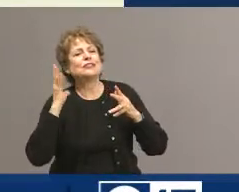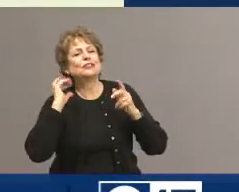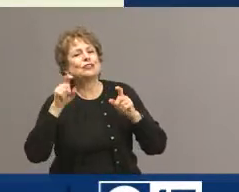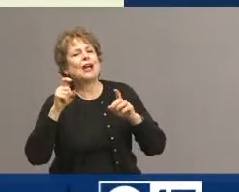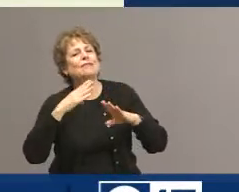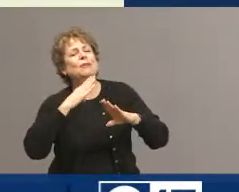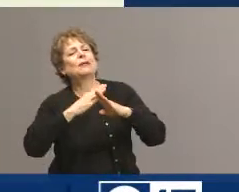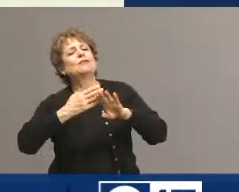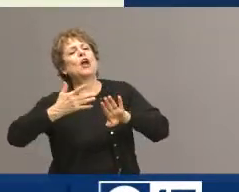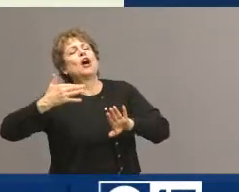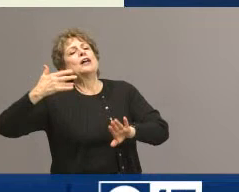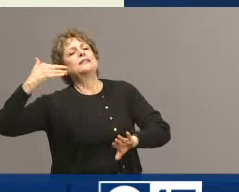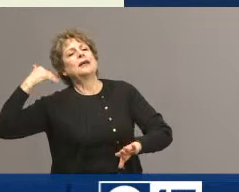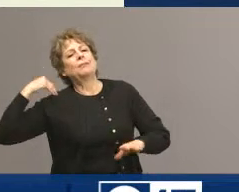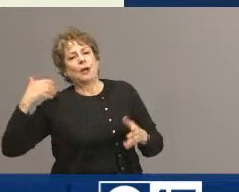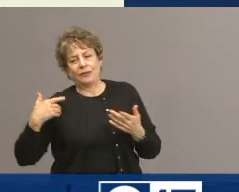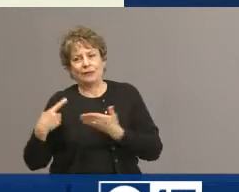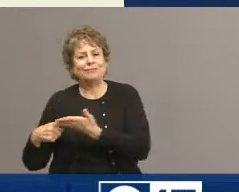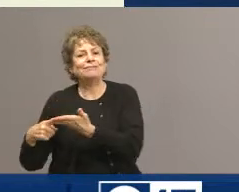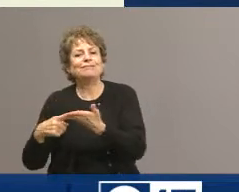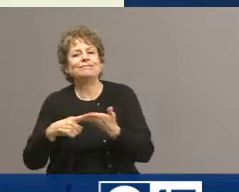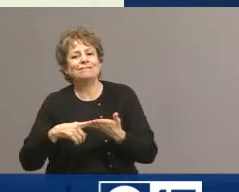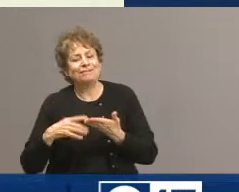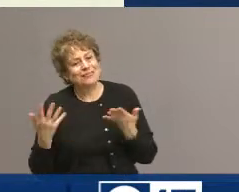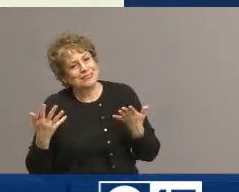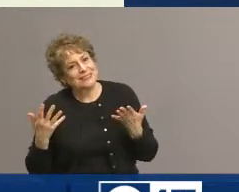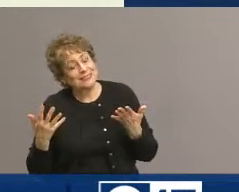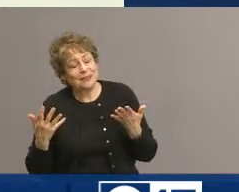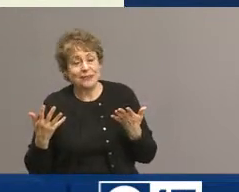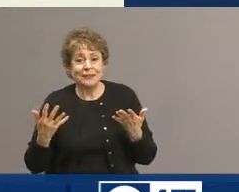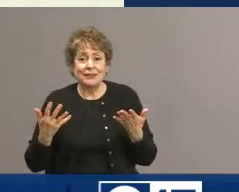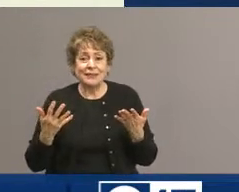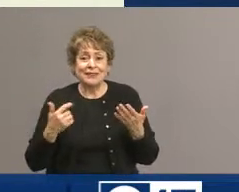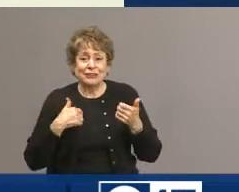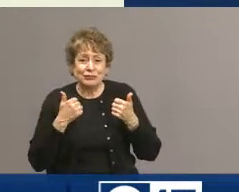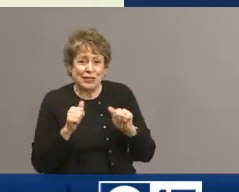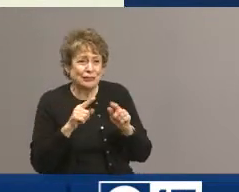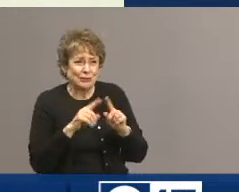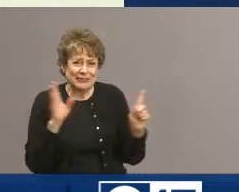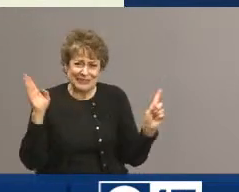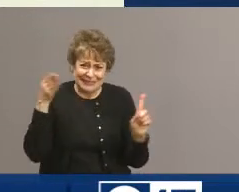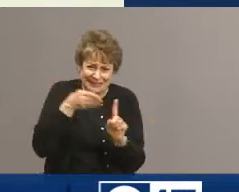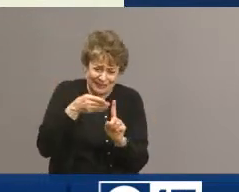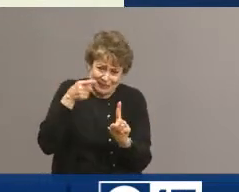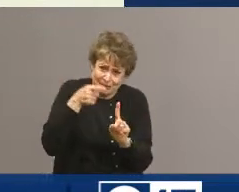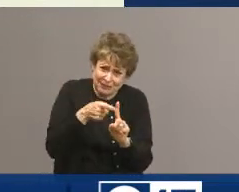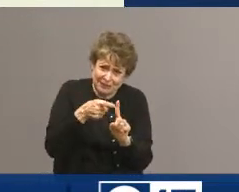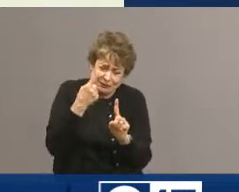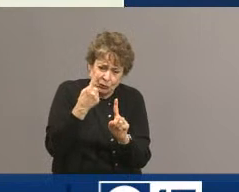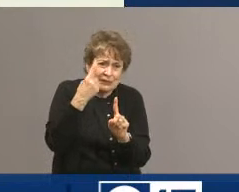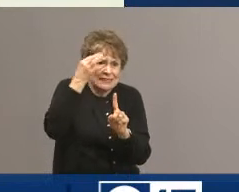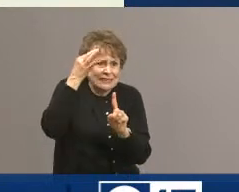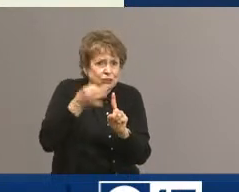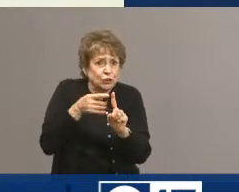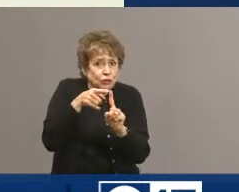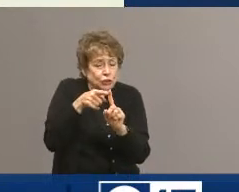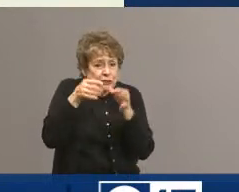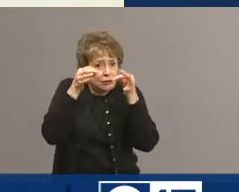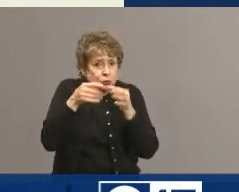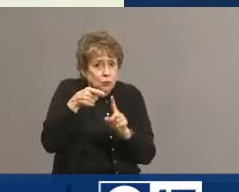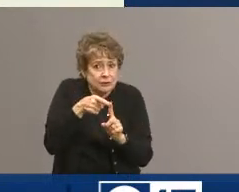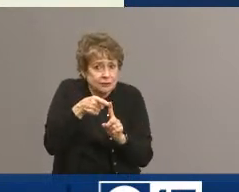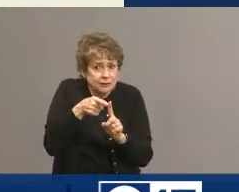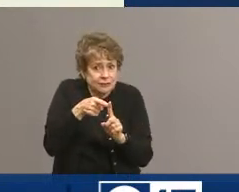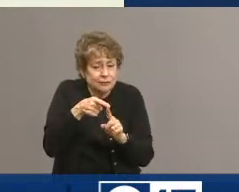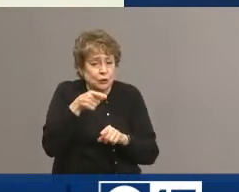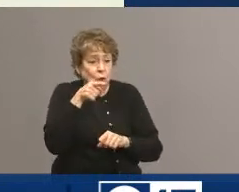one specific decision that you made, and that was when you sort of opened the state back up, why it